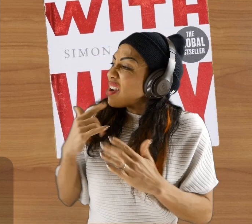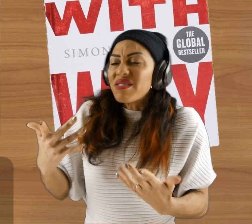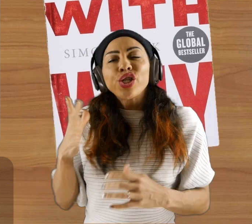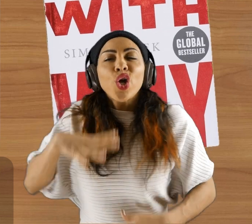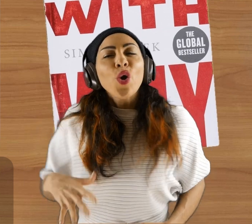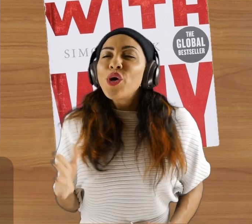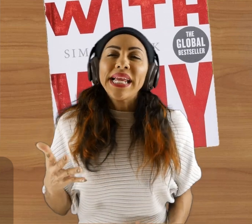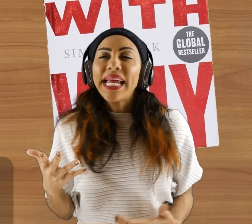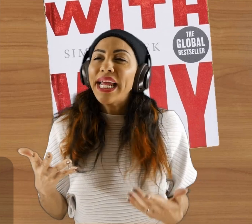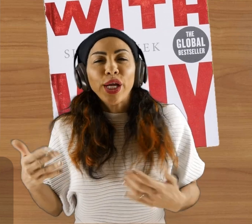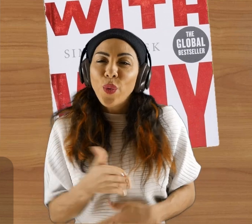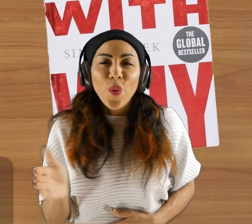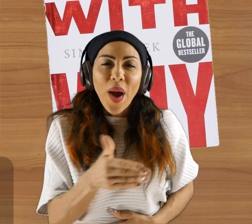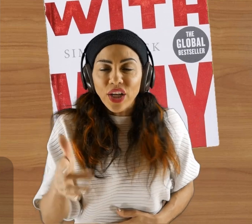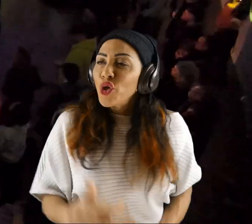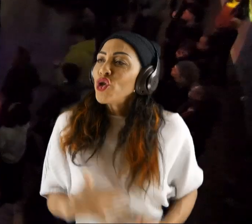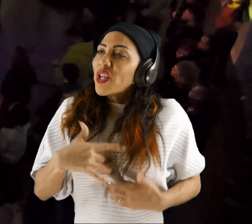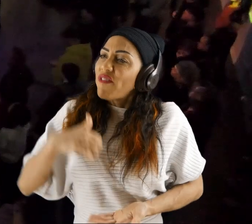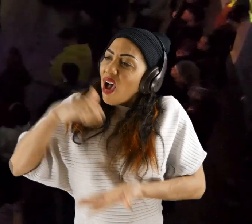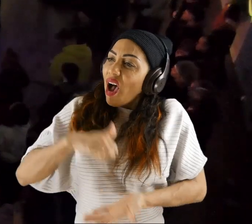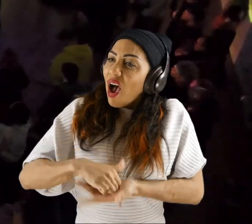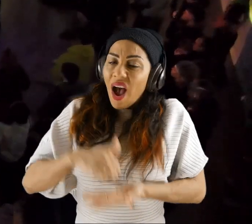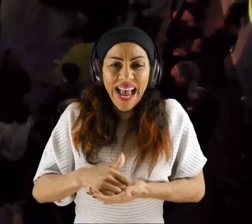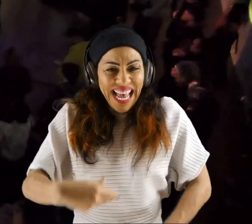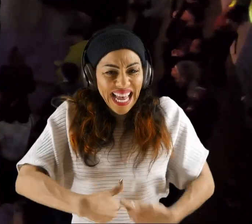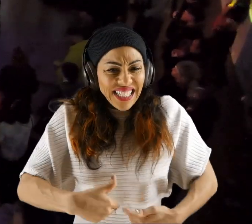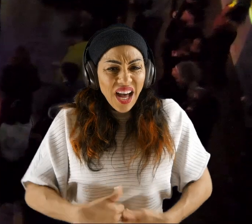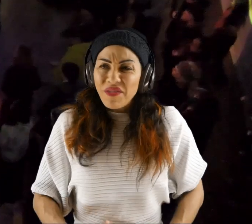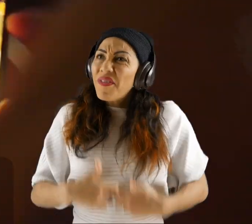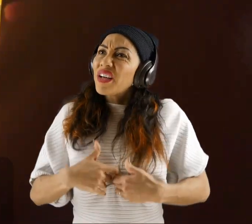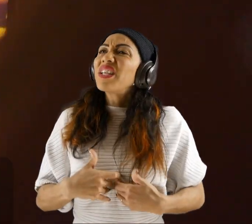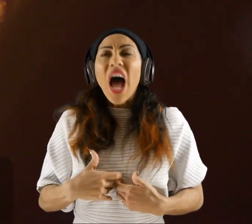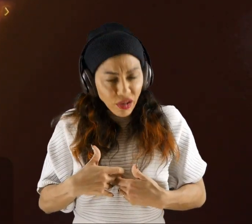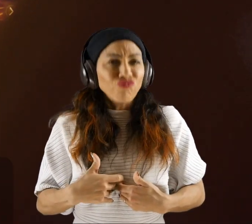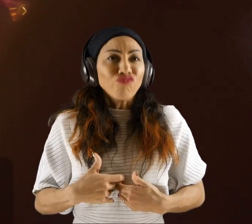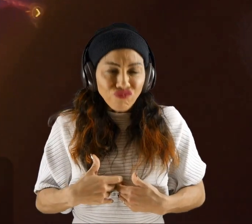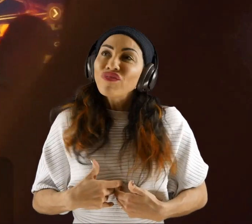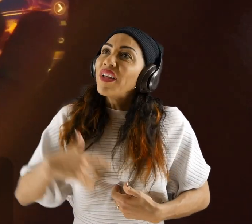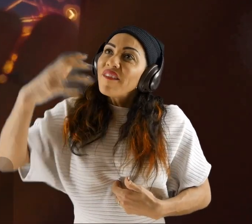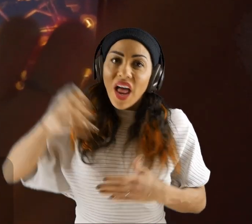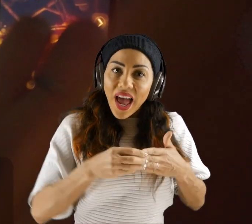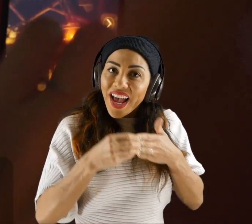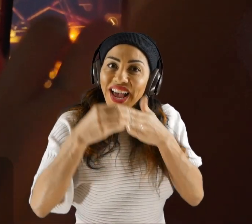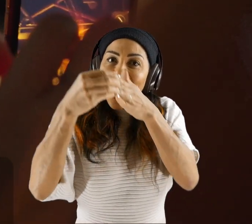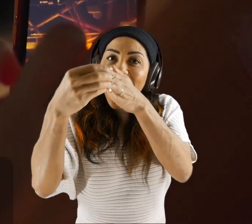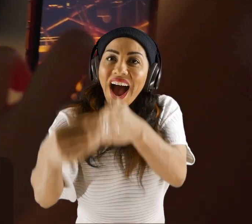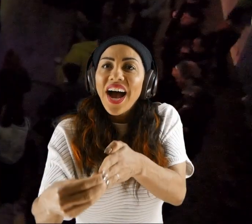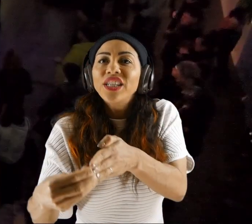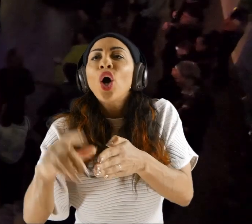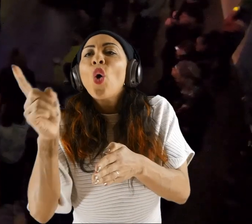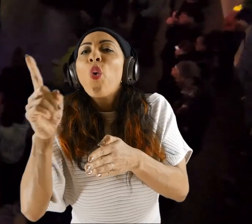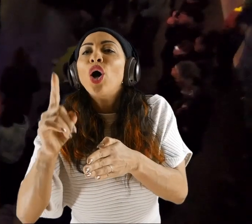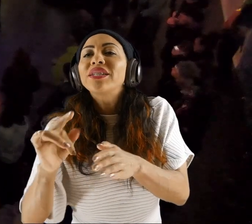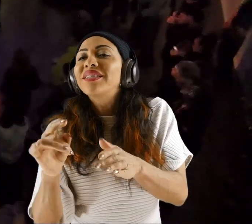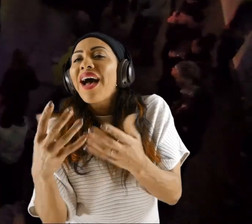led by why, cause your destination just feels more certain. And then you sat that feels obsolete, like a North Star in the night shining. Your how and the what will appear in the